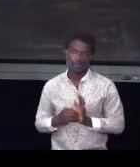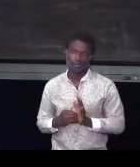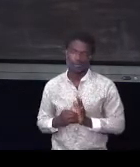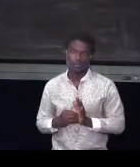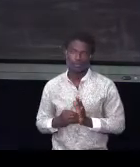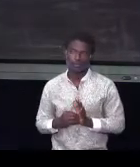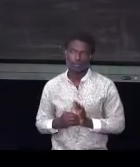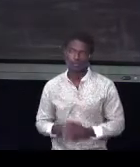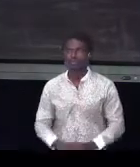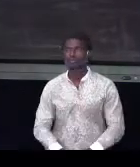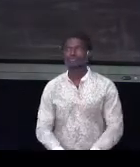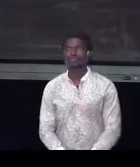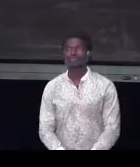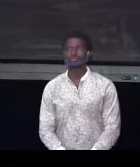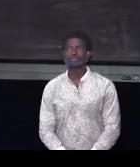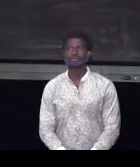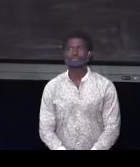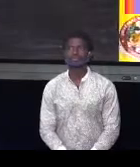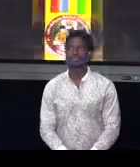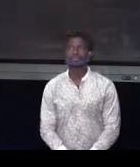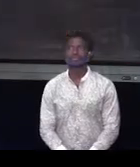own.